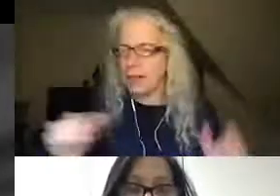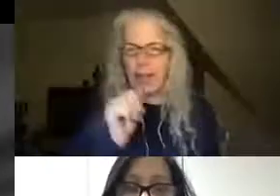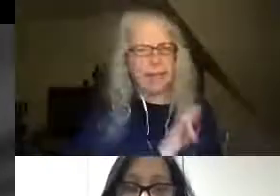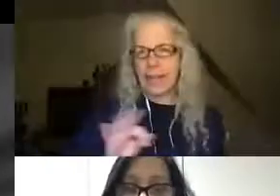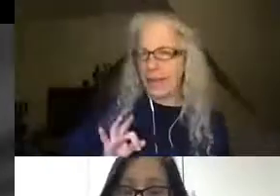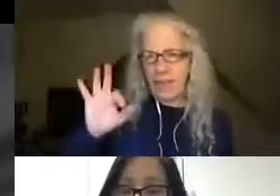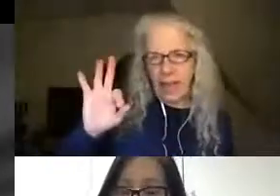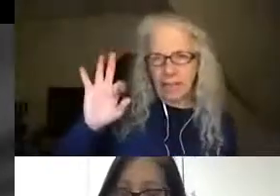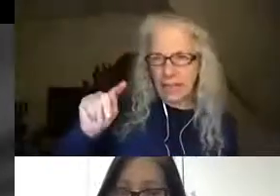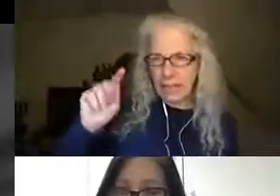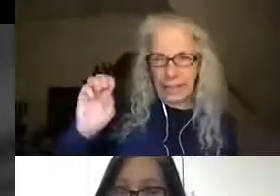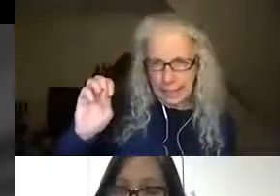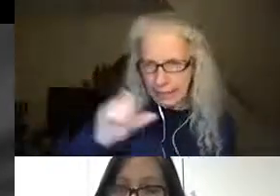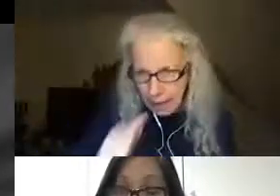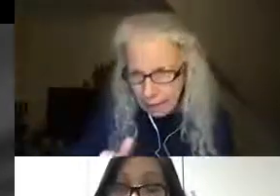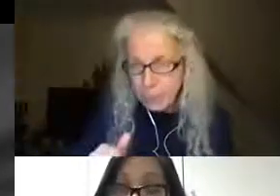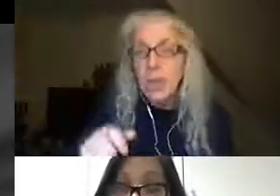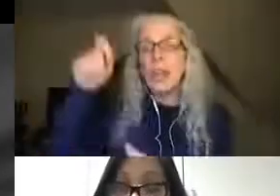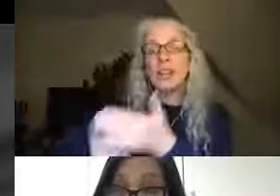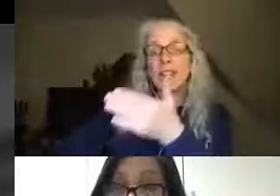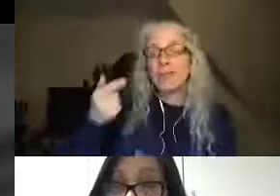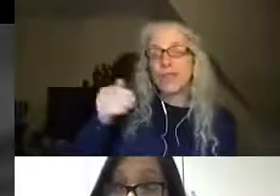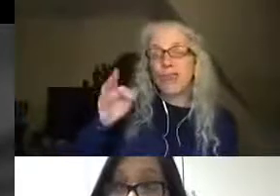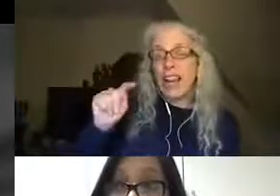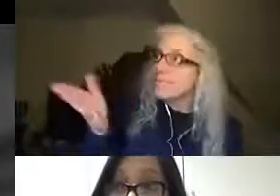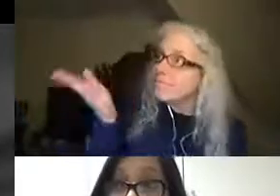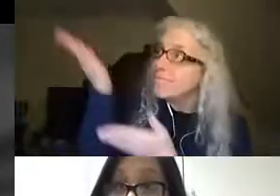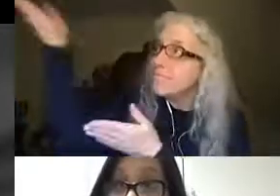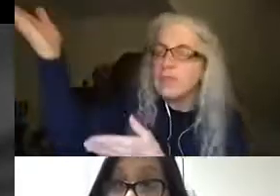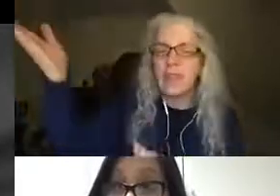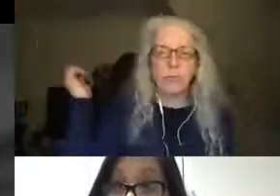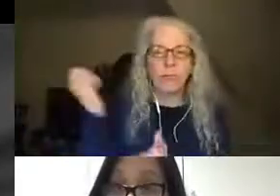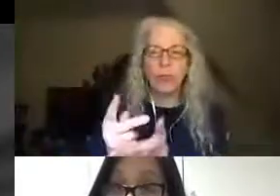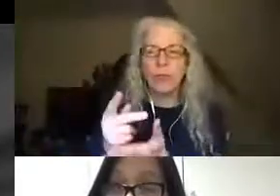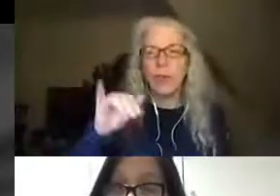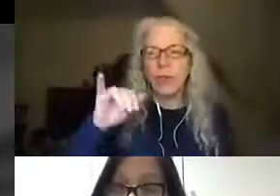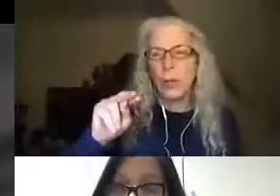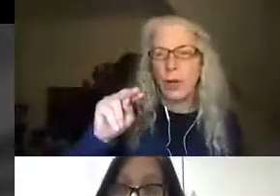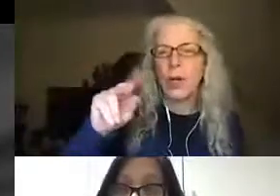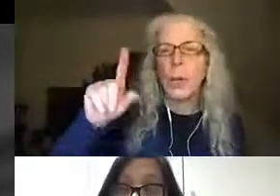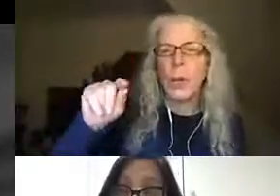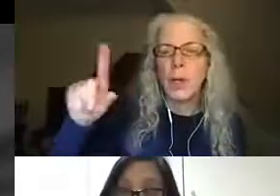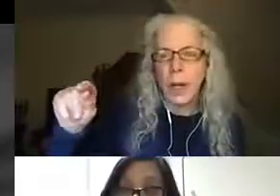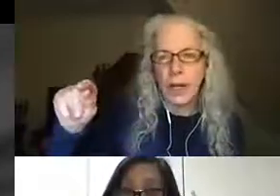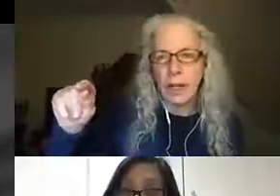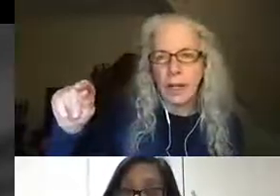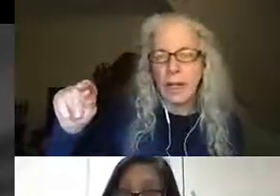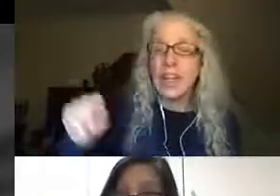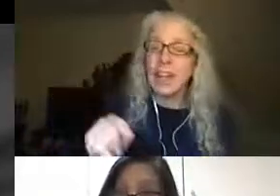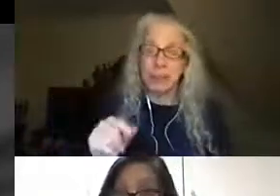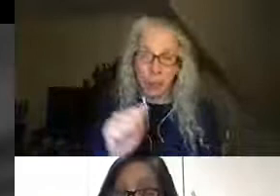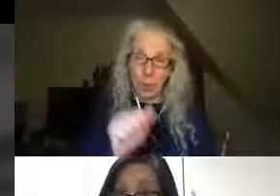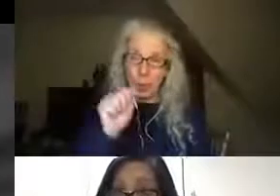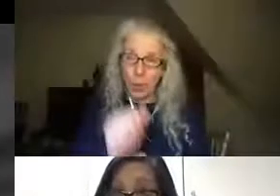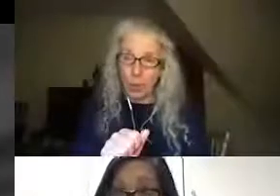The actual grant proposal was finalized in January of 2020, just last year. However, the work involved in